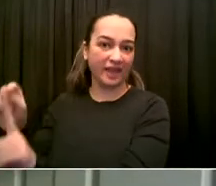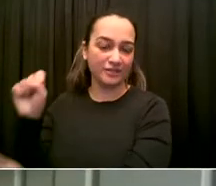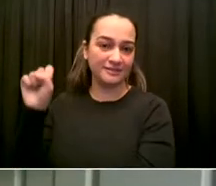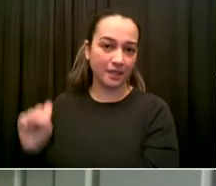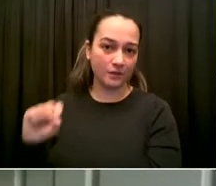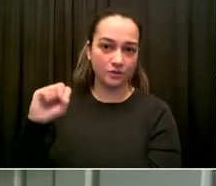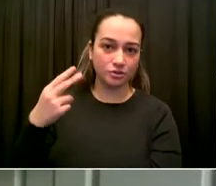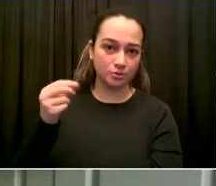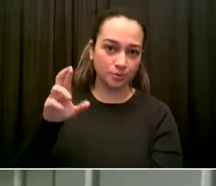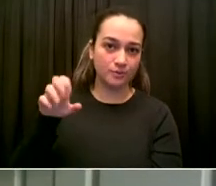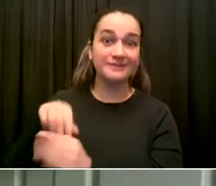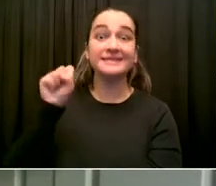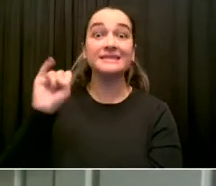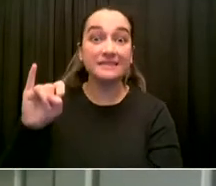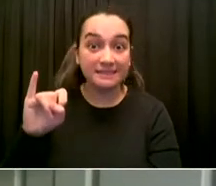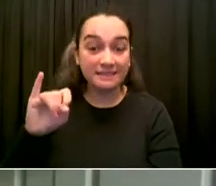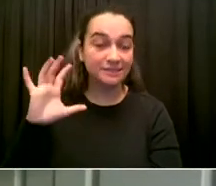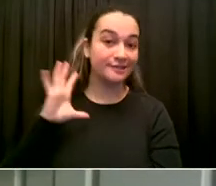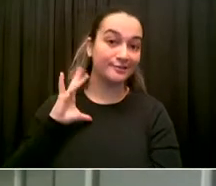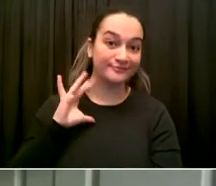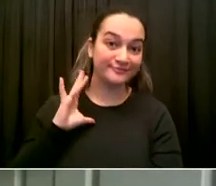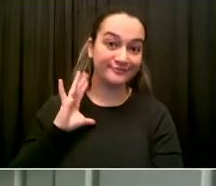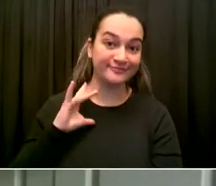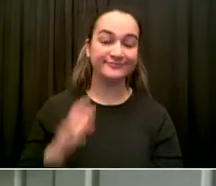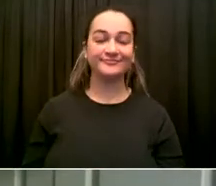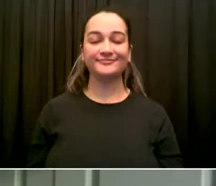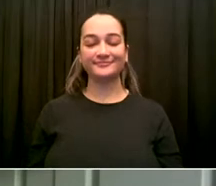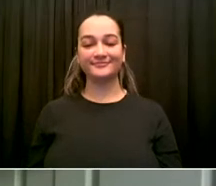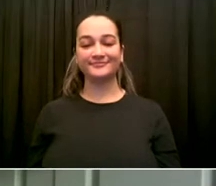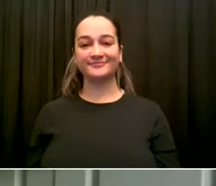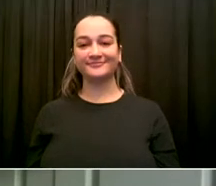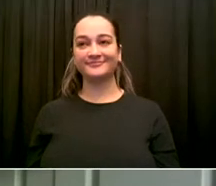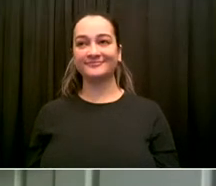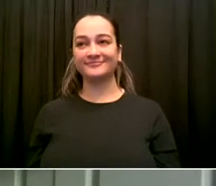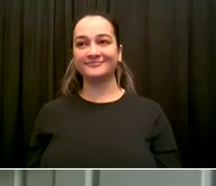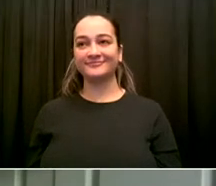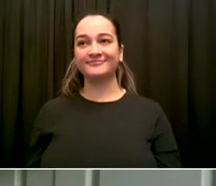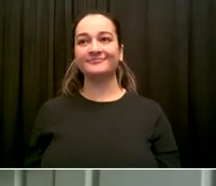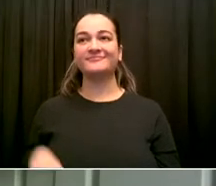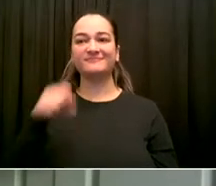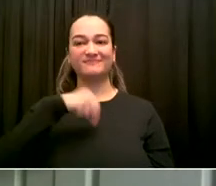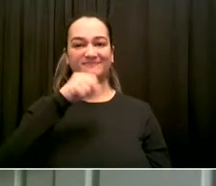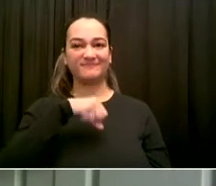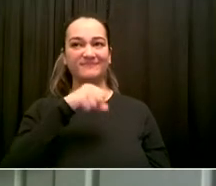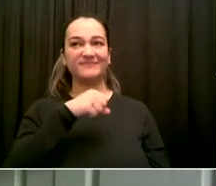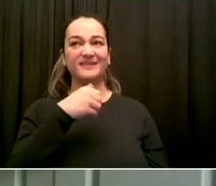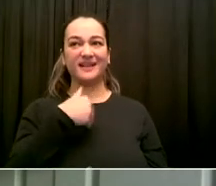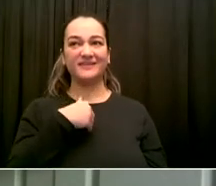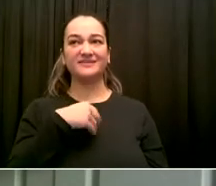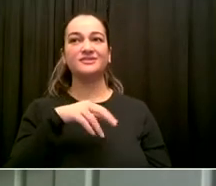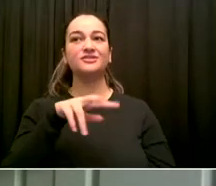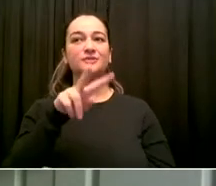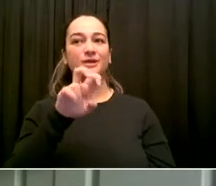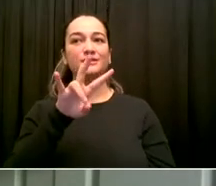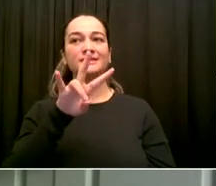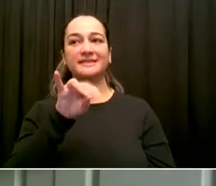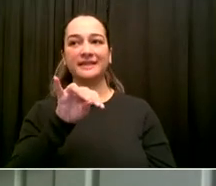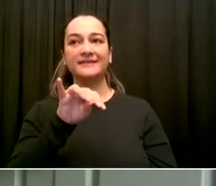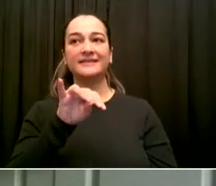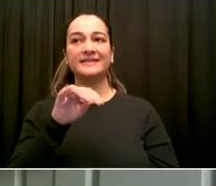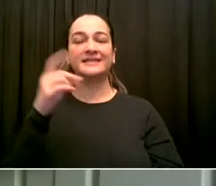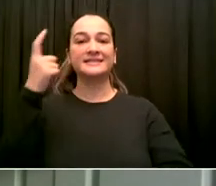have 270 some odd days left. You know my plea to you, let's maximize it. We have some big